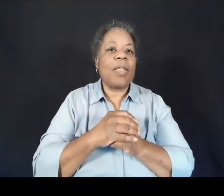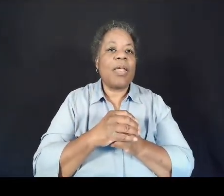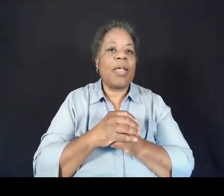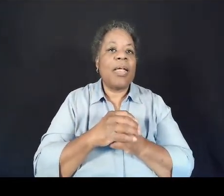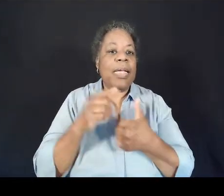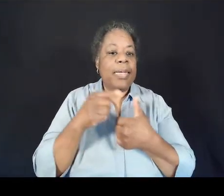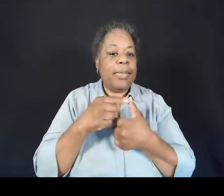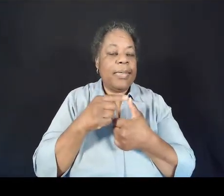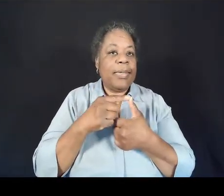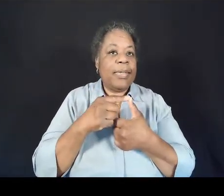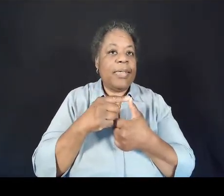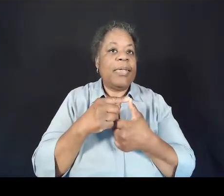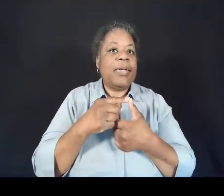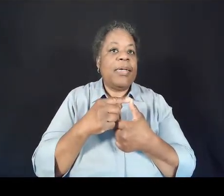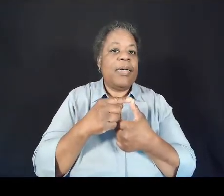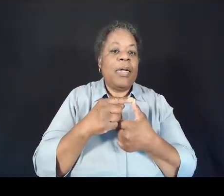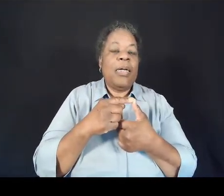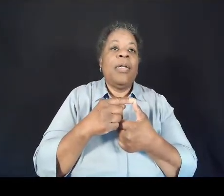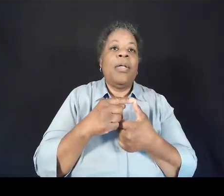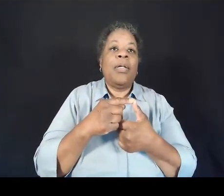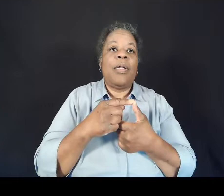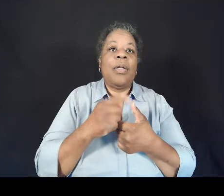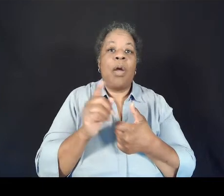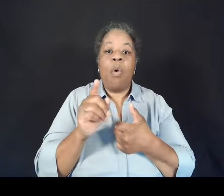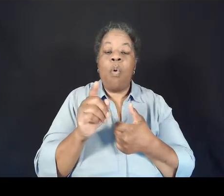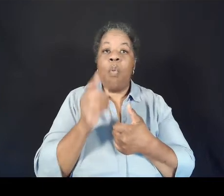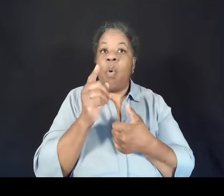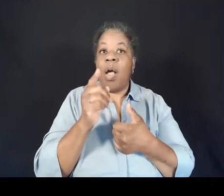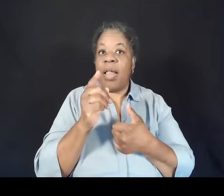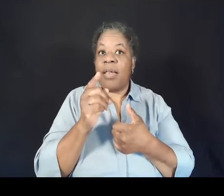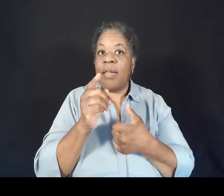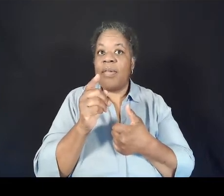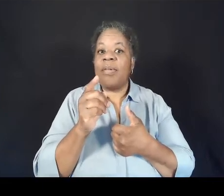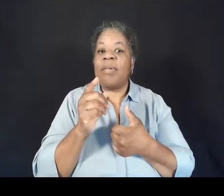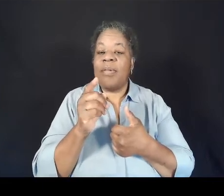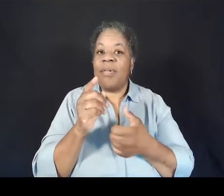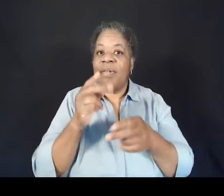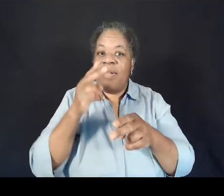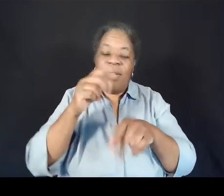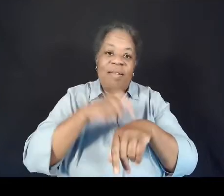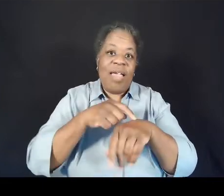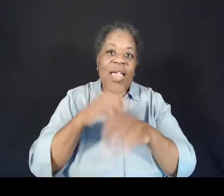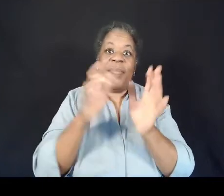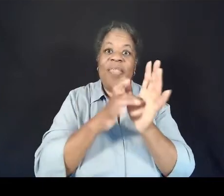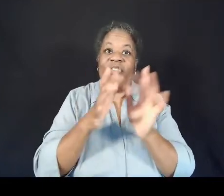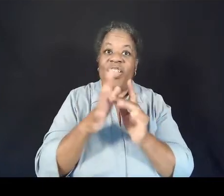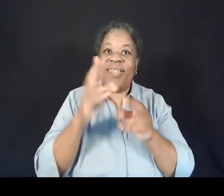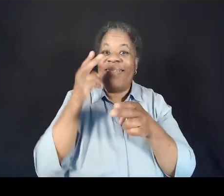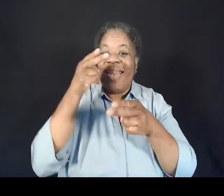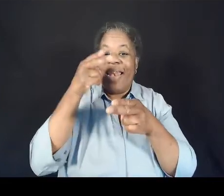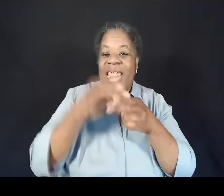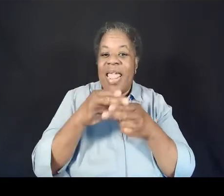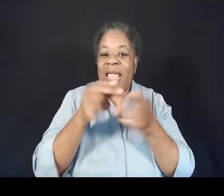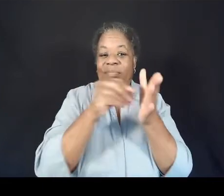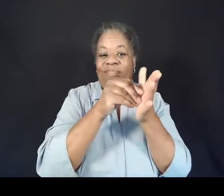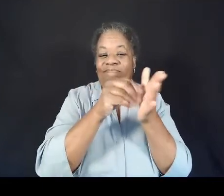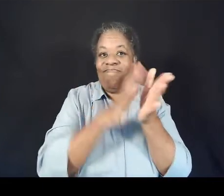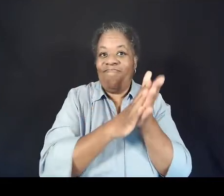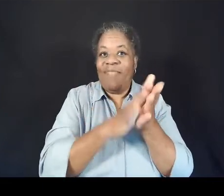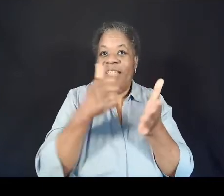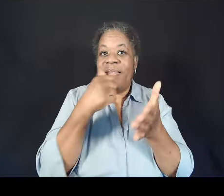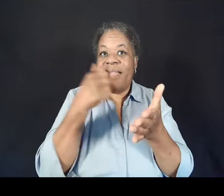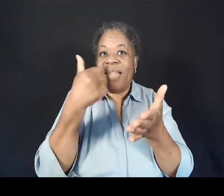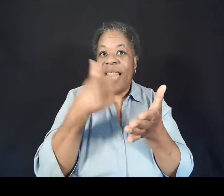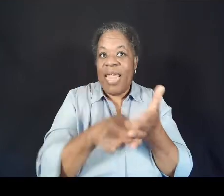one of only two times Jesus is mentioned by name in this letter, which is why some church leaders down through the